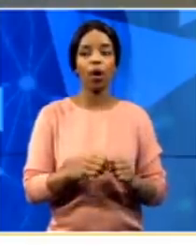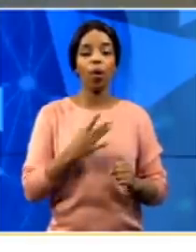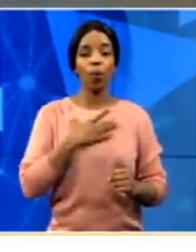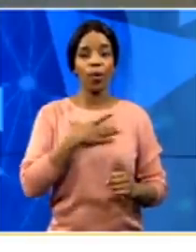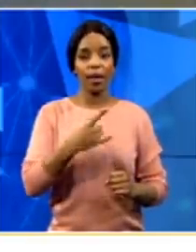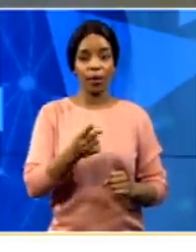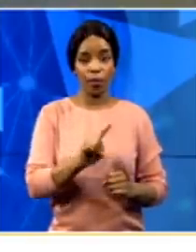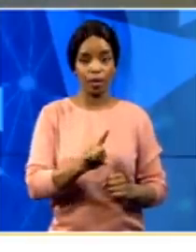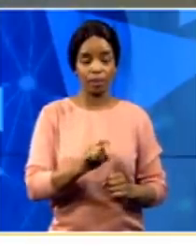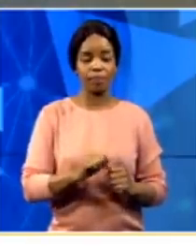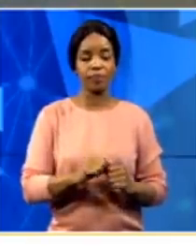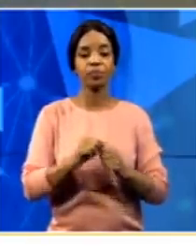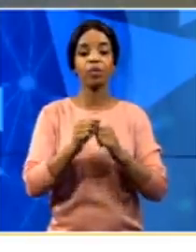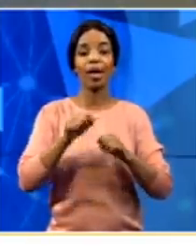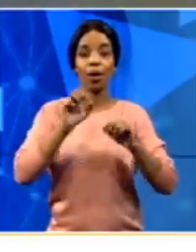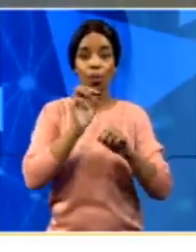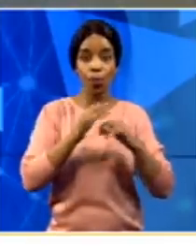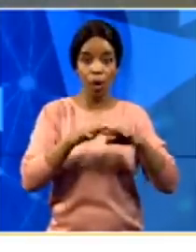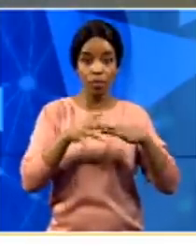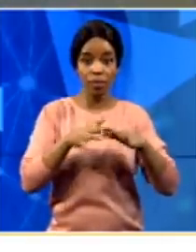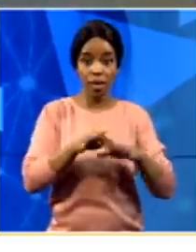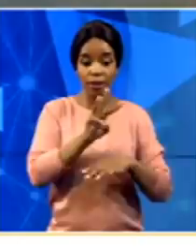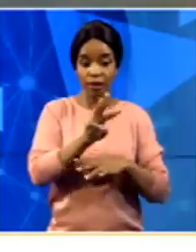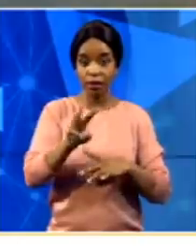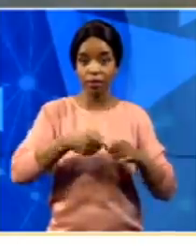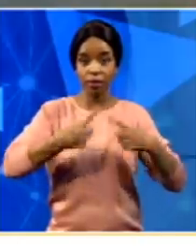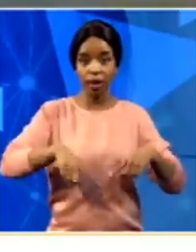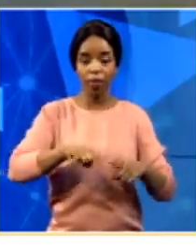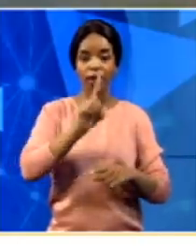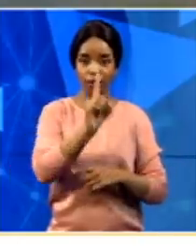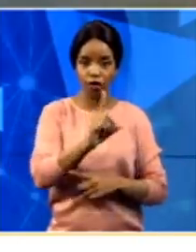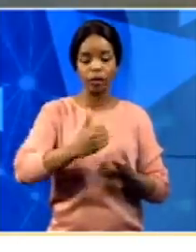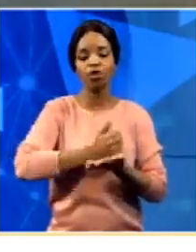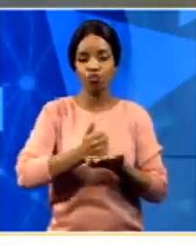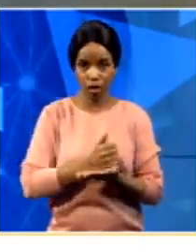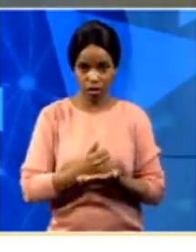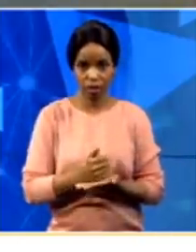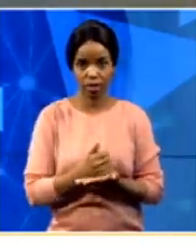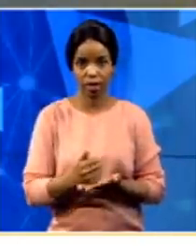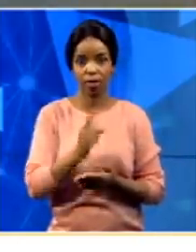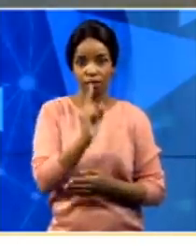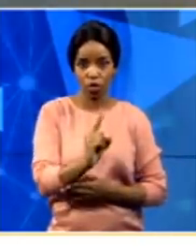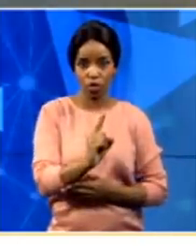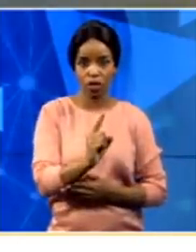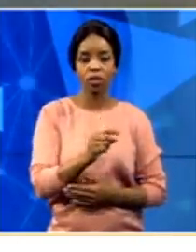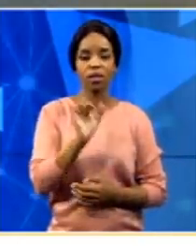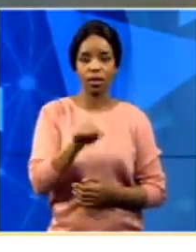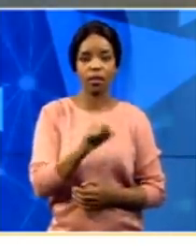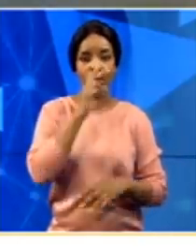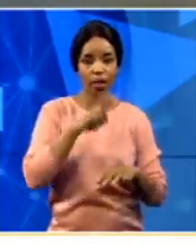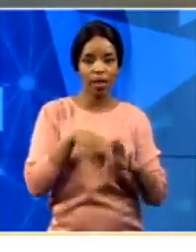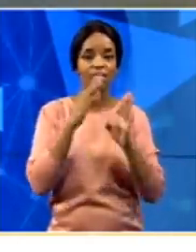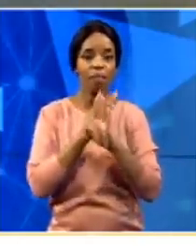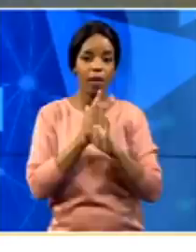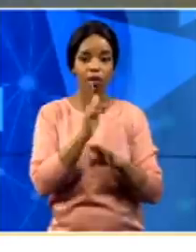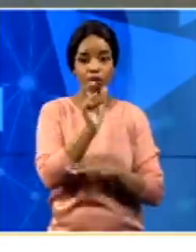as a user first. And I think that's why maybe she's struggling that they need the password. It's because we need you to register so we can authenticate you as a